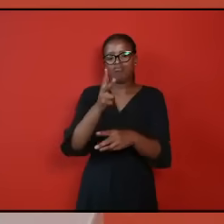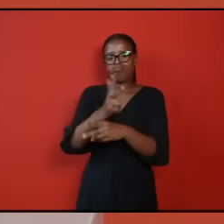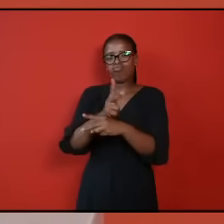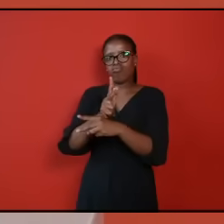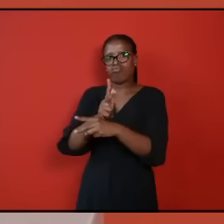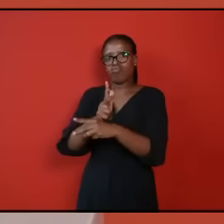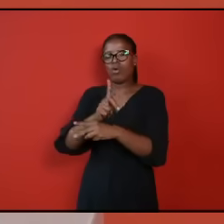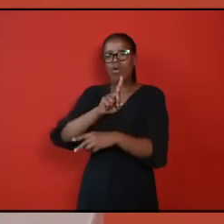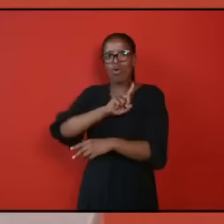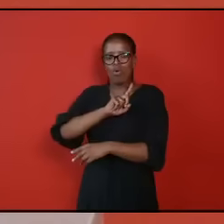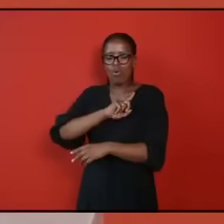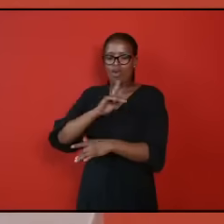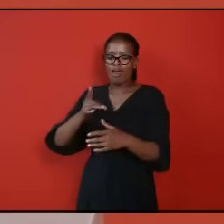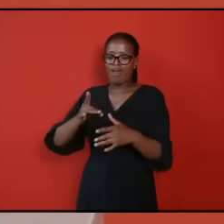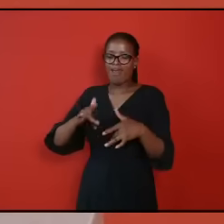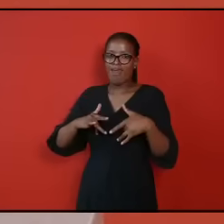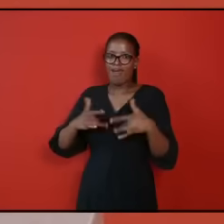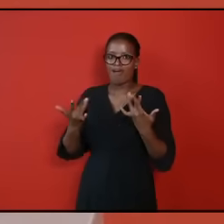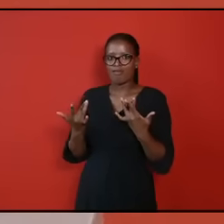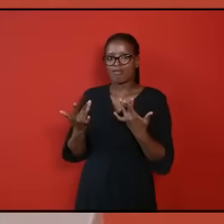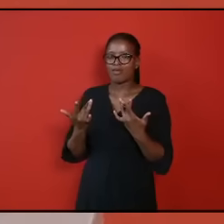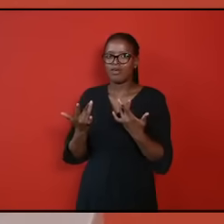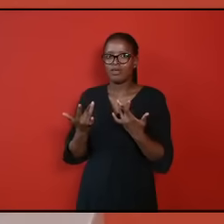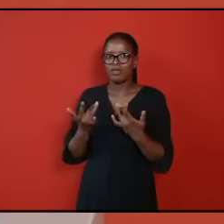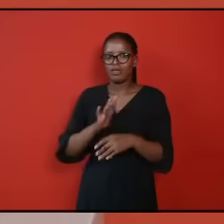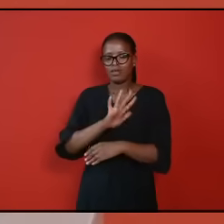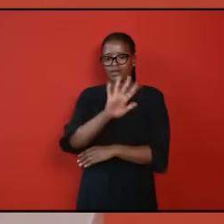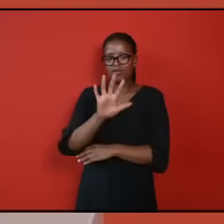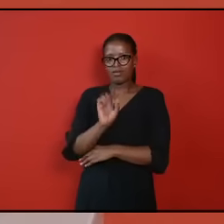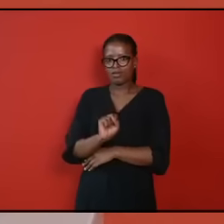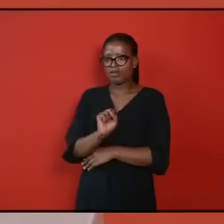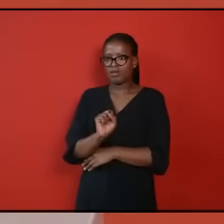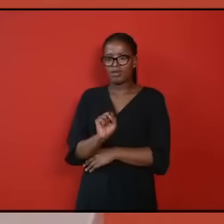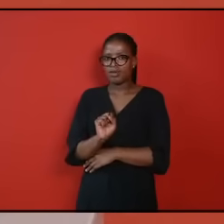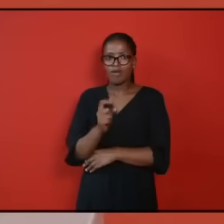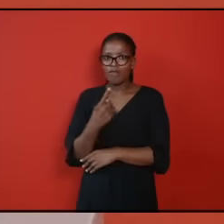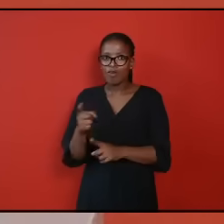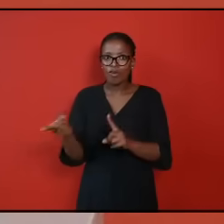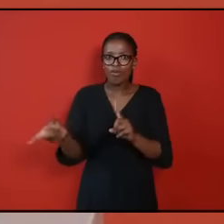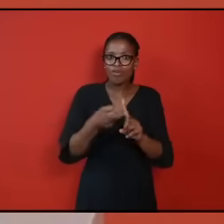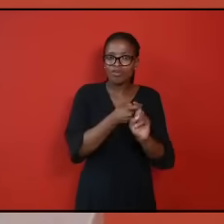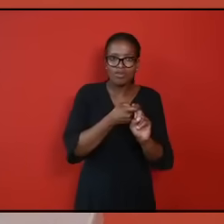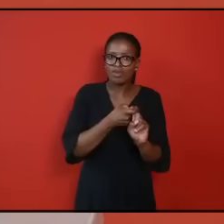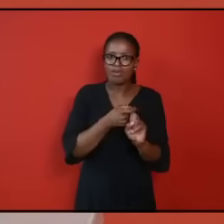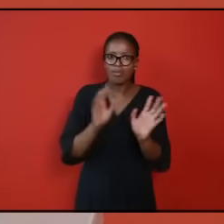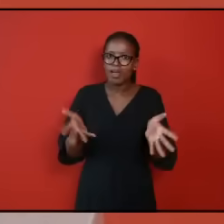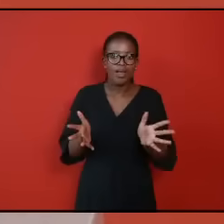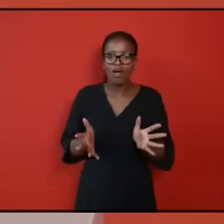We need to secure the life of South Africans, not only for accident, for crime.